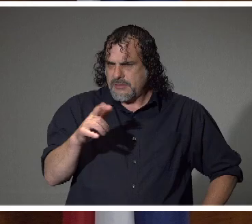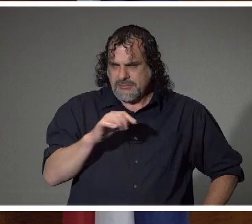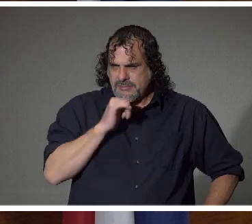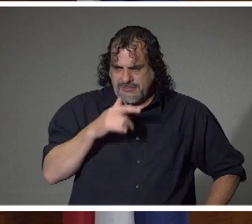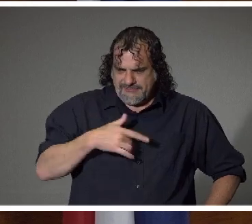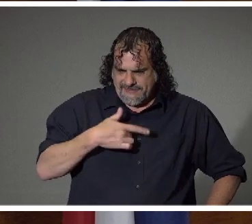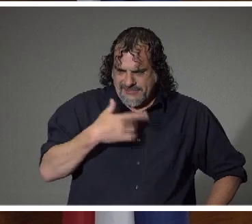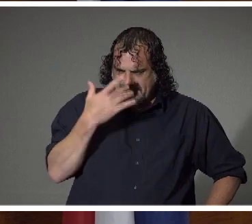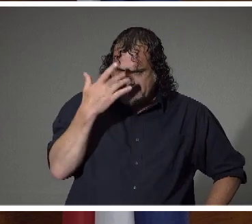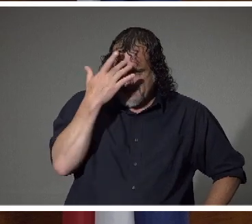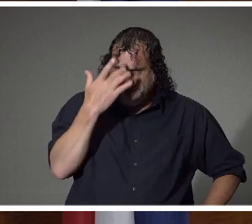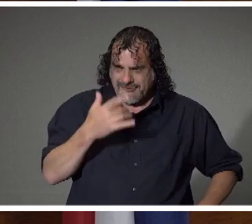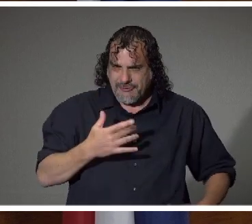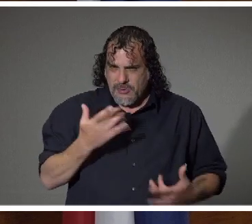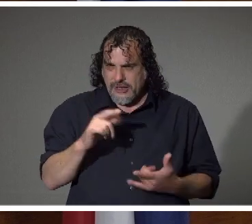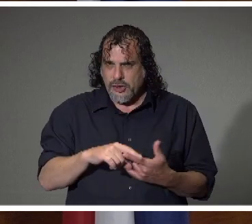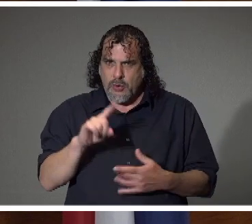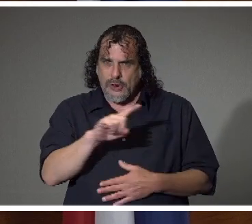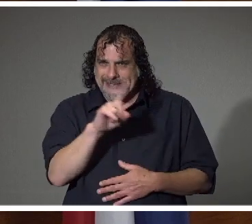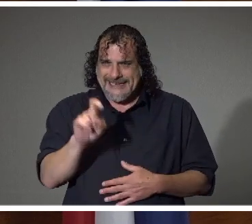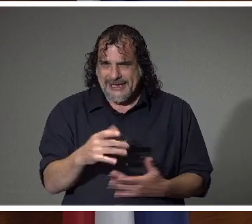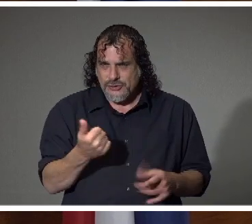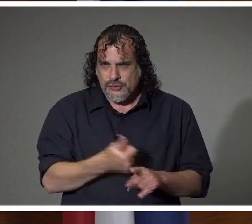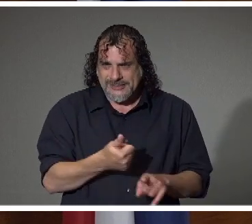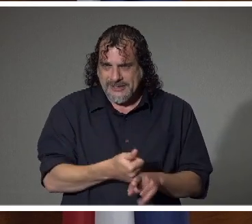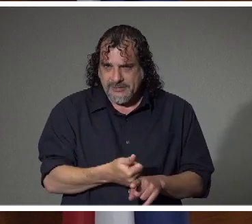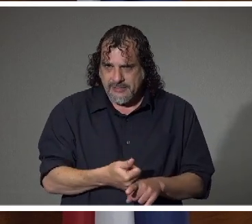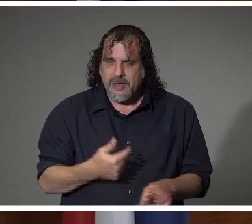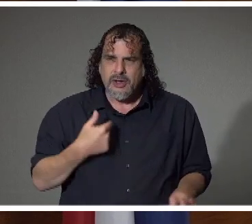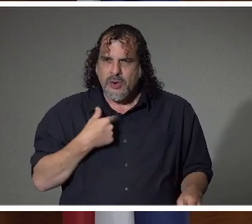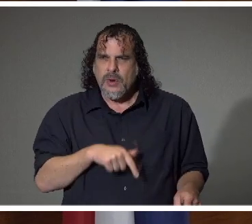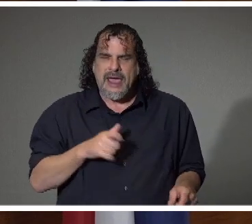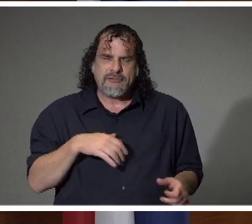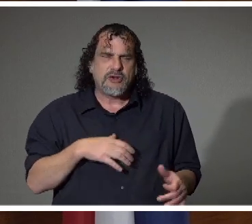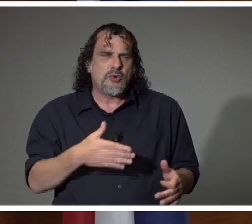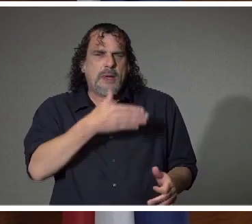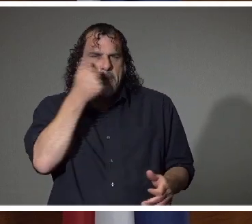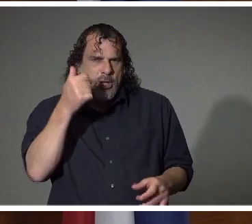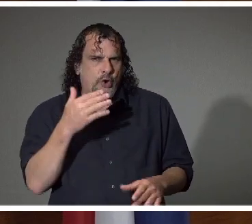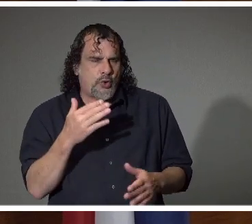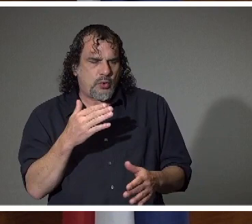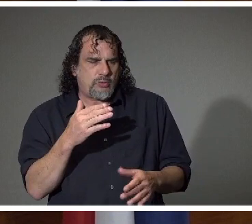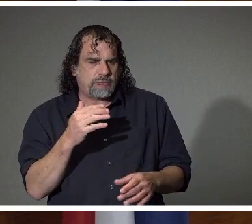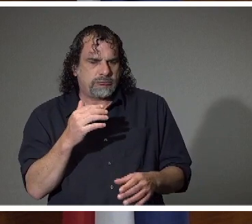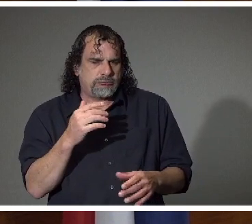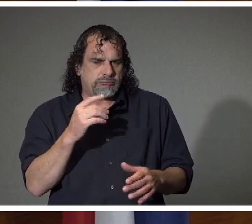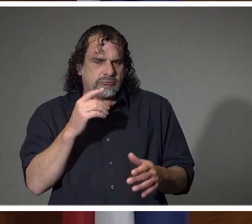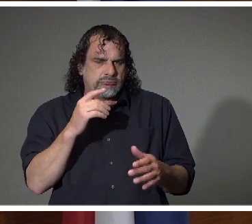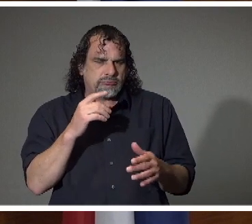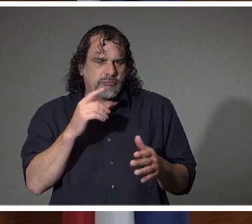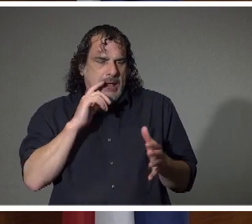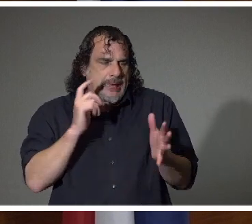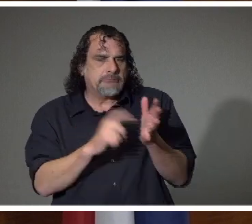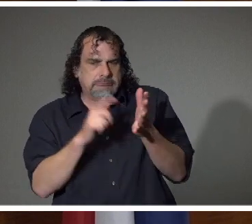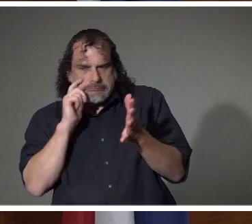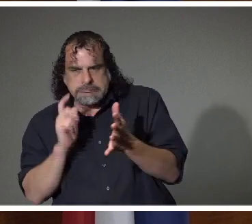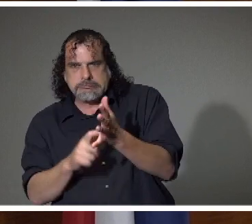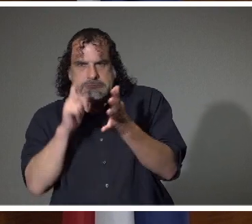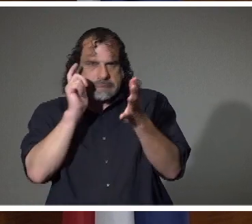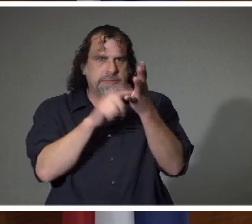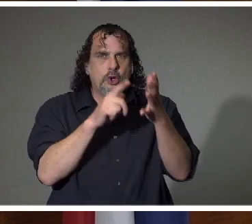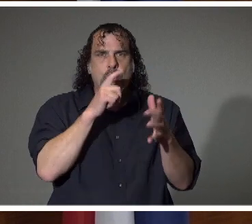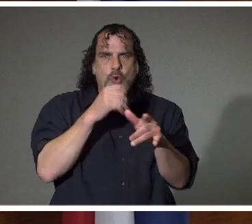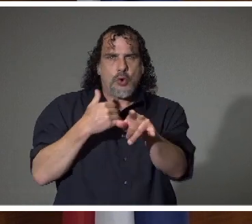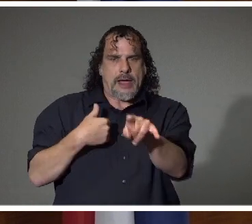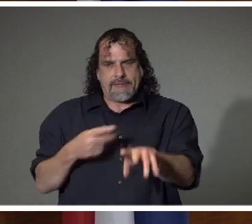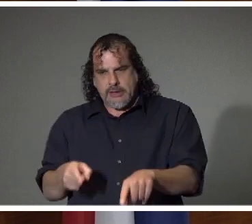they don't have any symptoms. We do have to do a better job of identifying those who have it